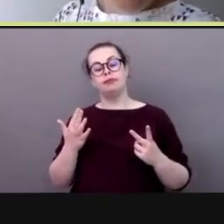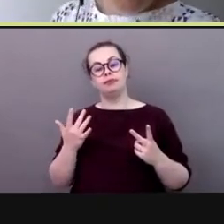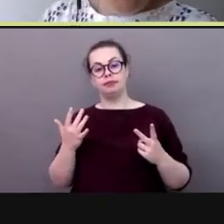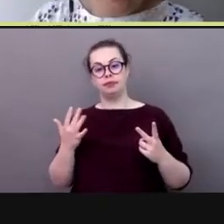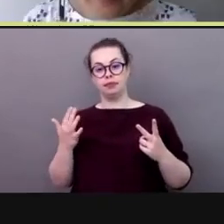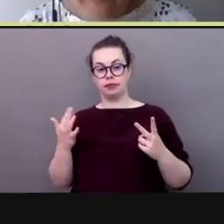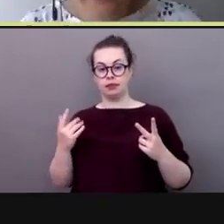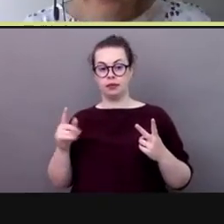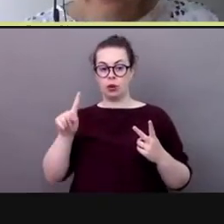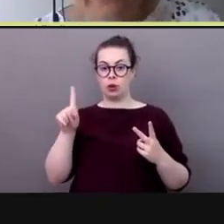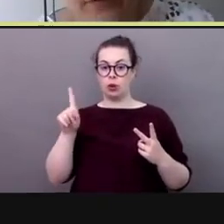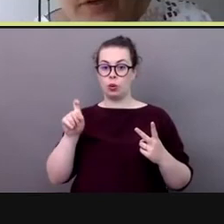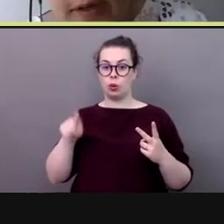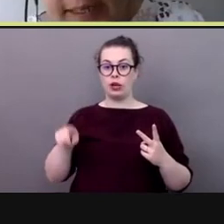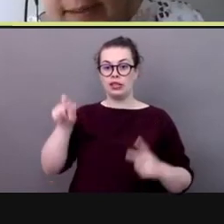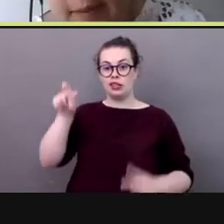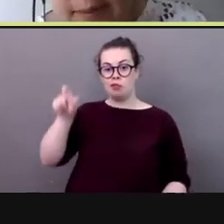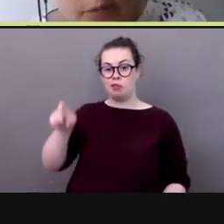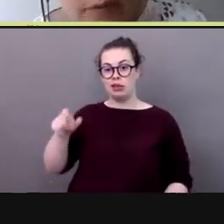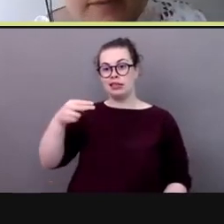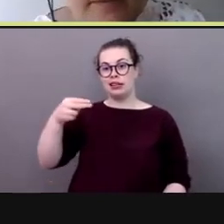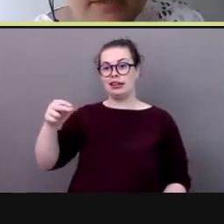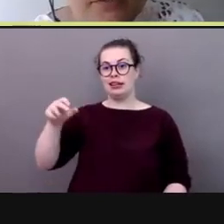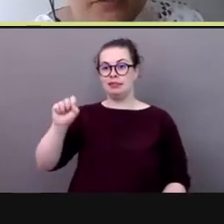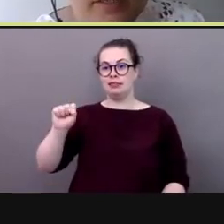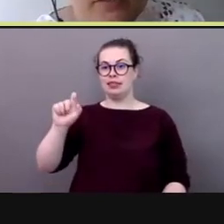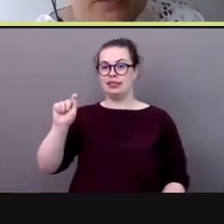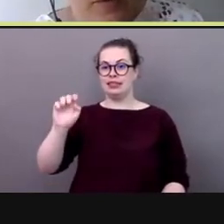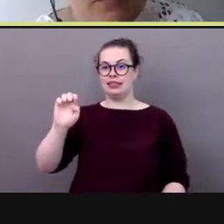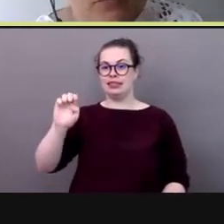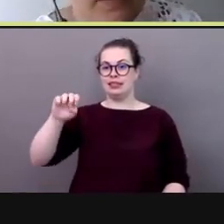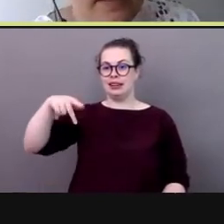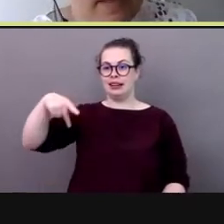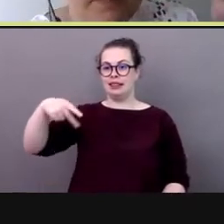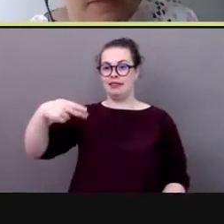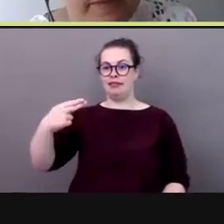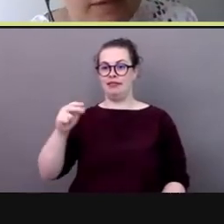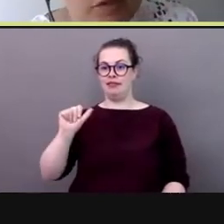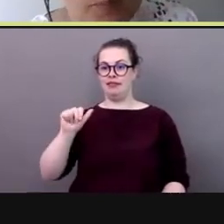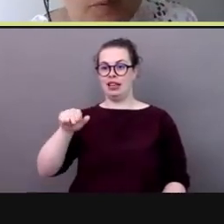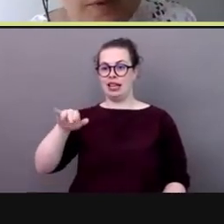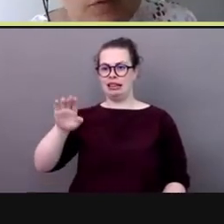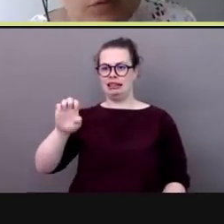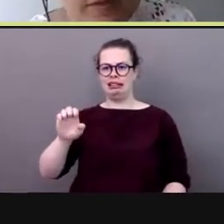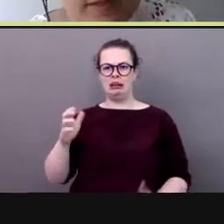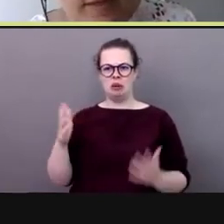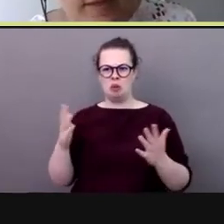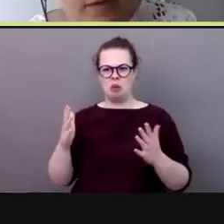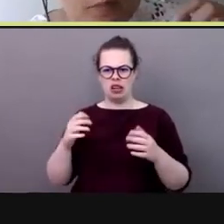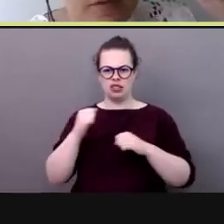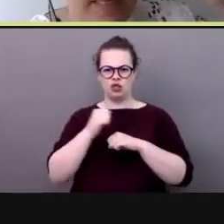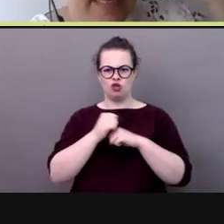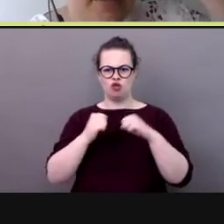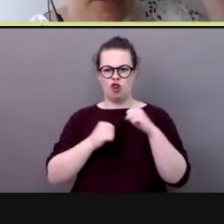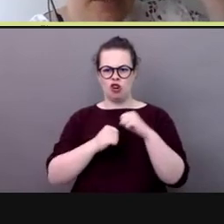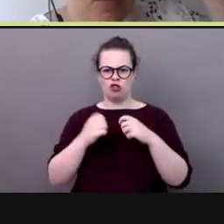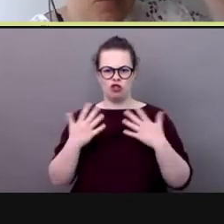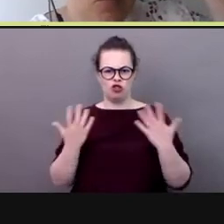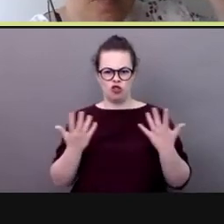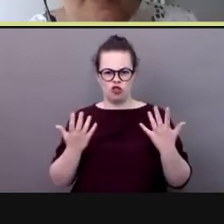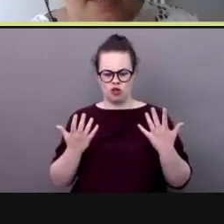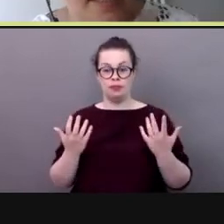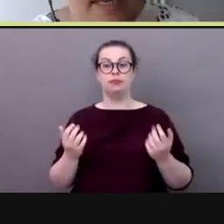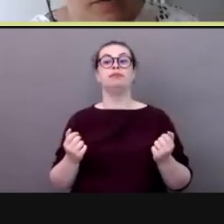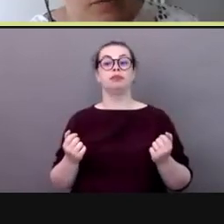a question from Stephanie for latecomers, what the session structure was. So just a brief catch-up. We went through the communication